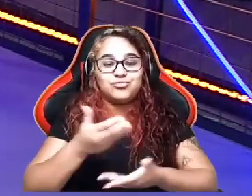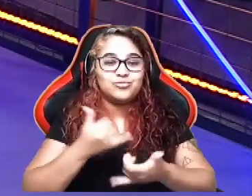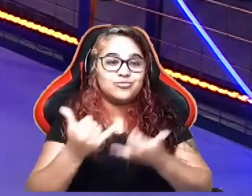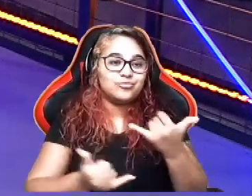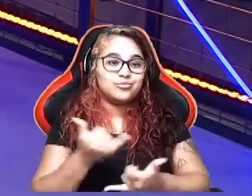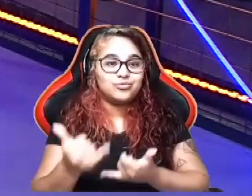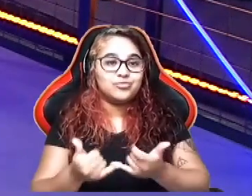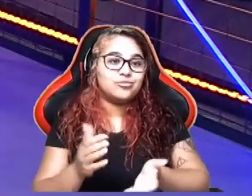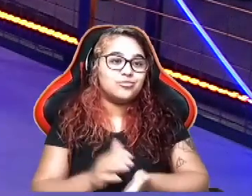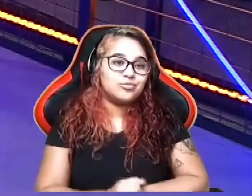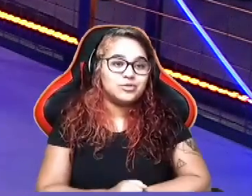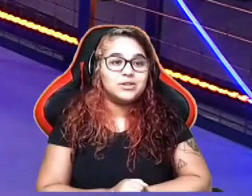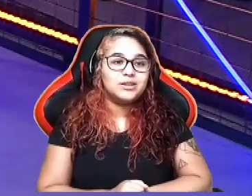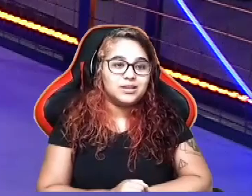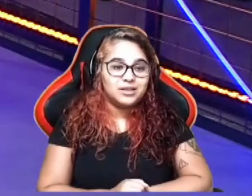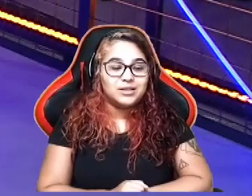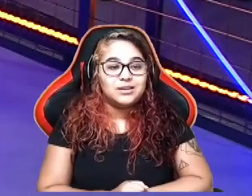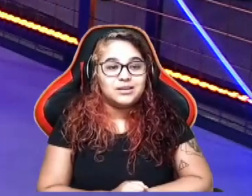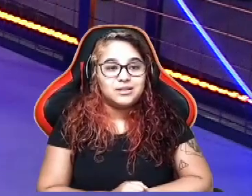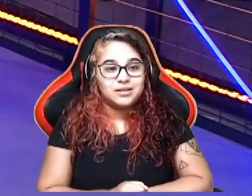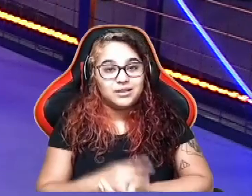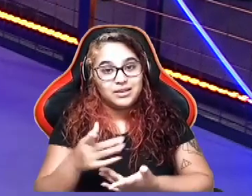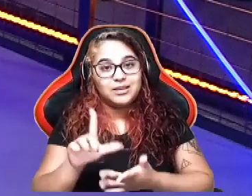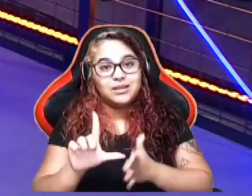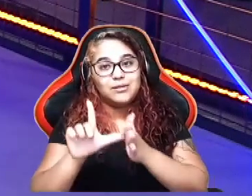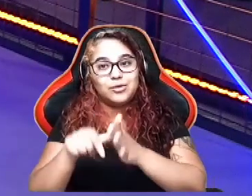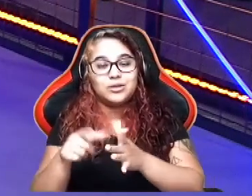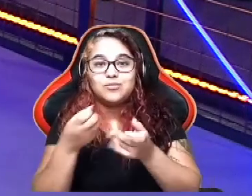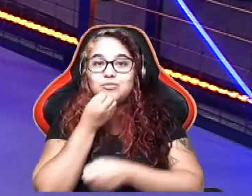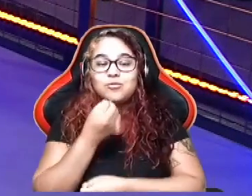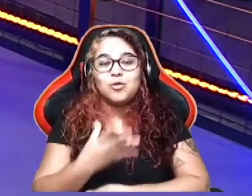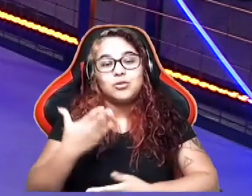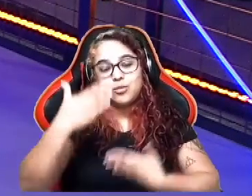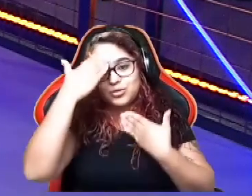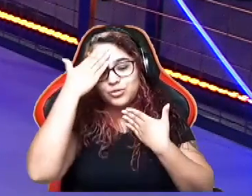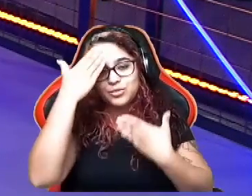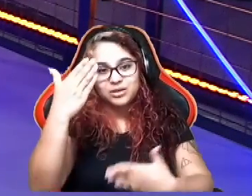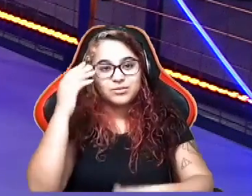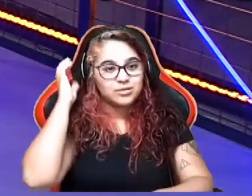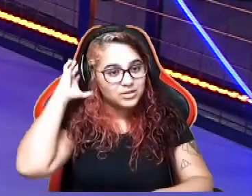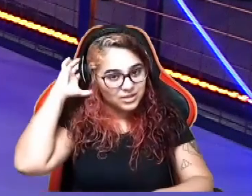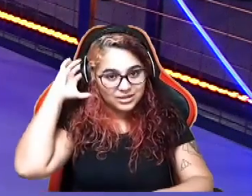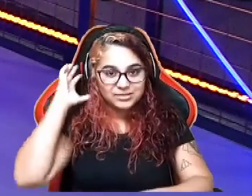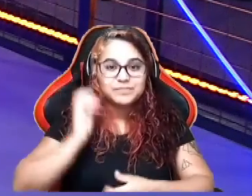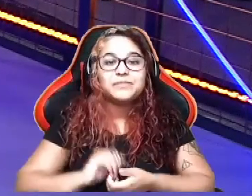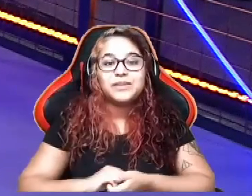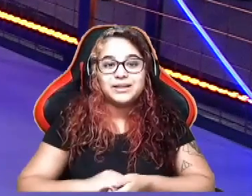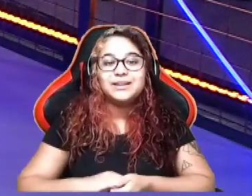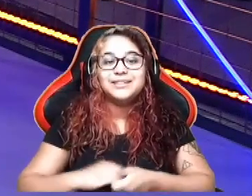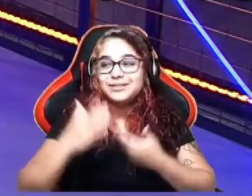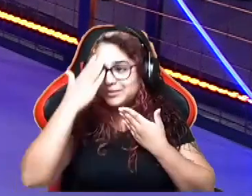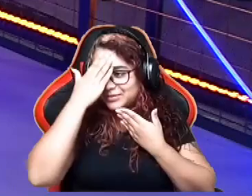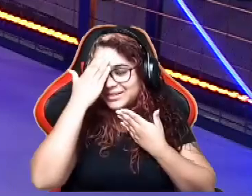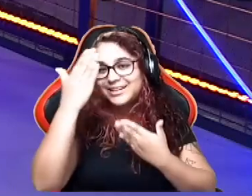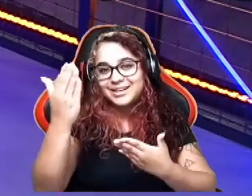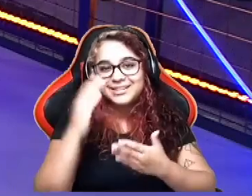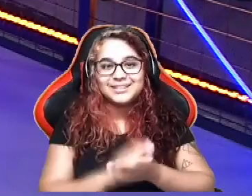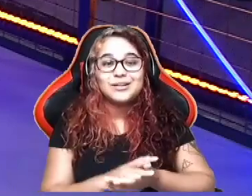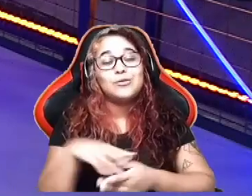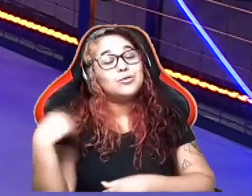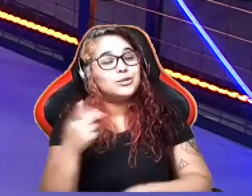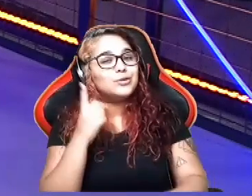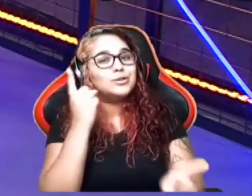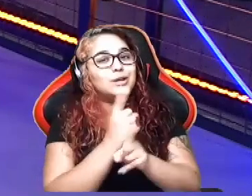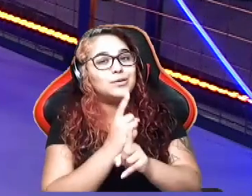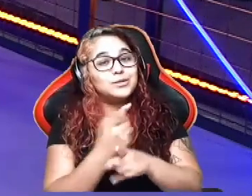the audience. So being able to go to a second page is very good. Thank you. Exatamente. Até a próxima edição. Thank you